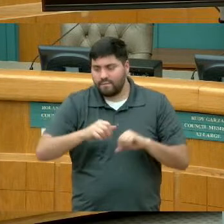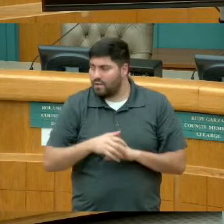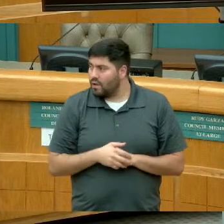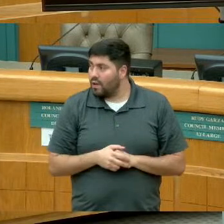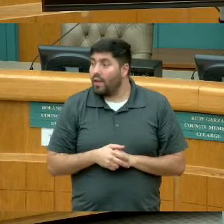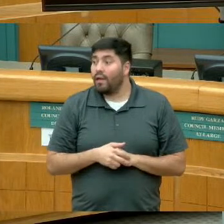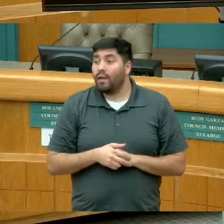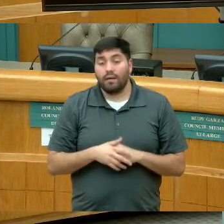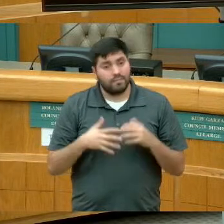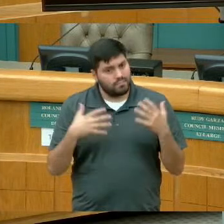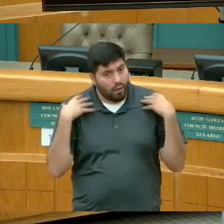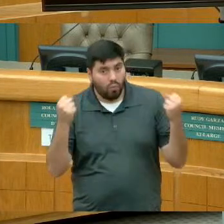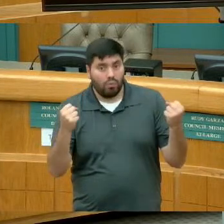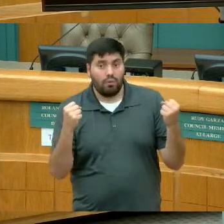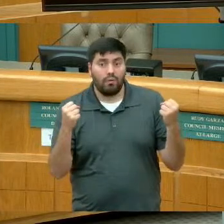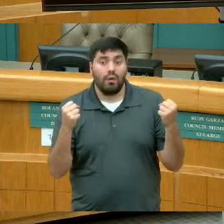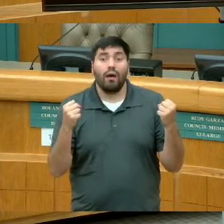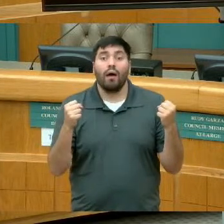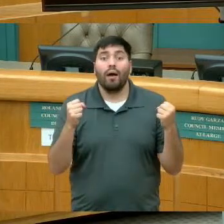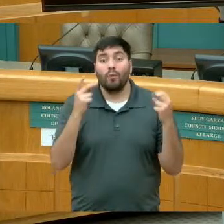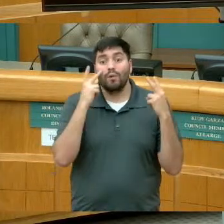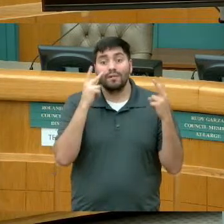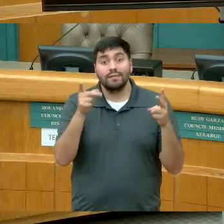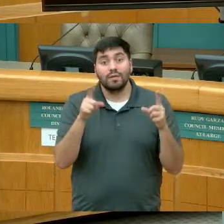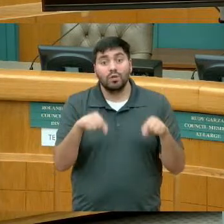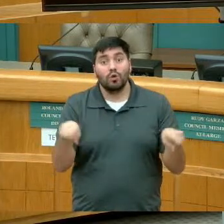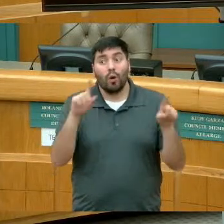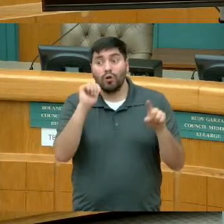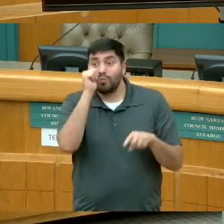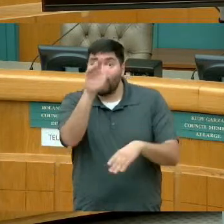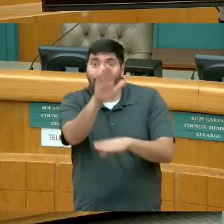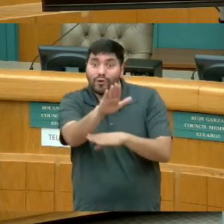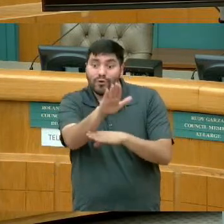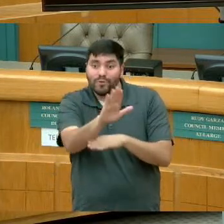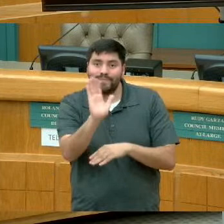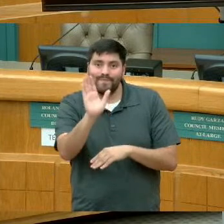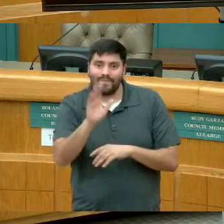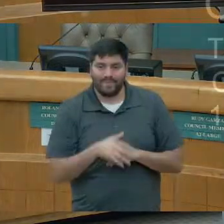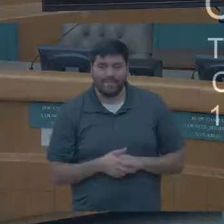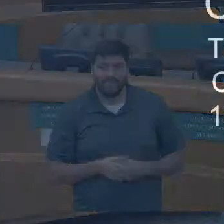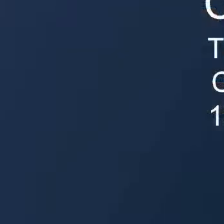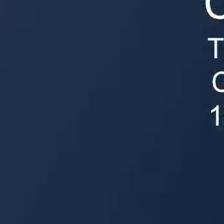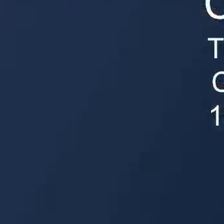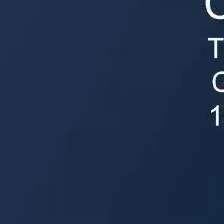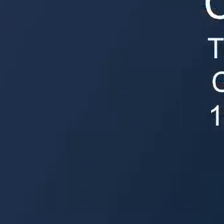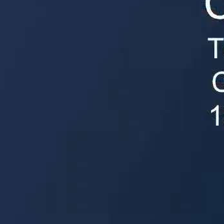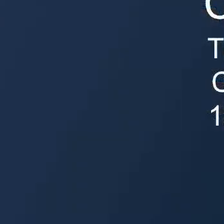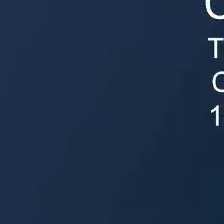safe and stay healthy. And we'll see you tomorrow afternoon.